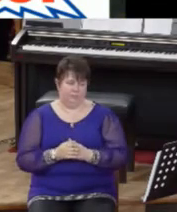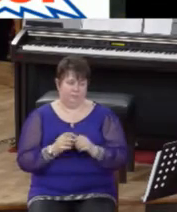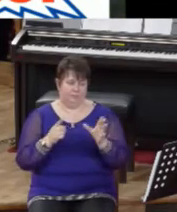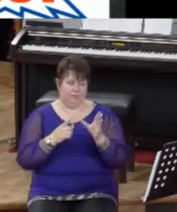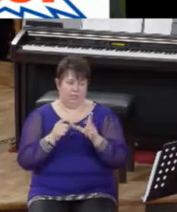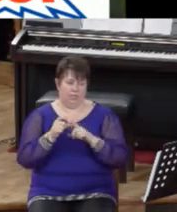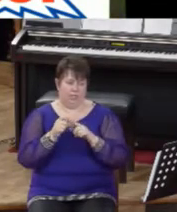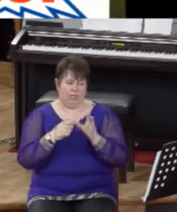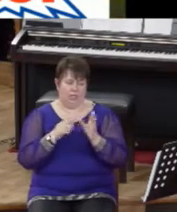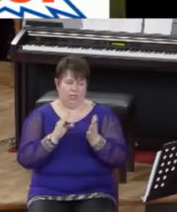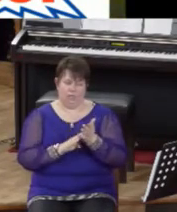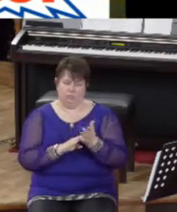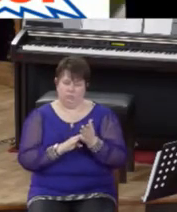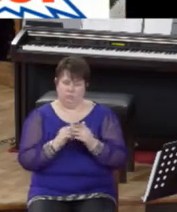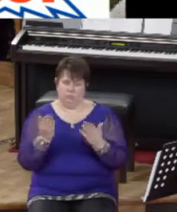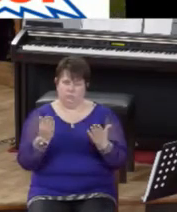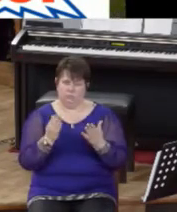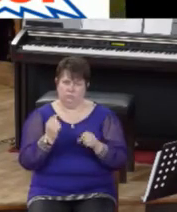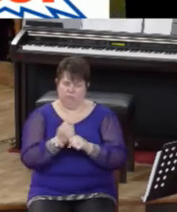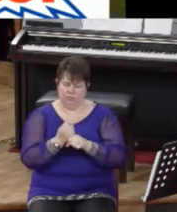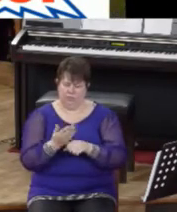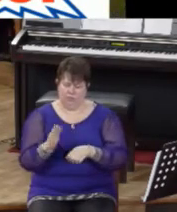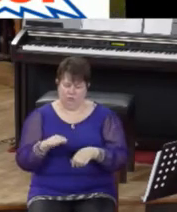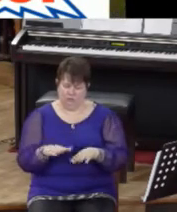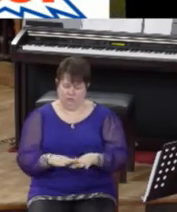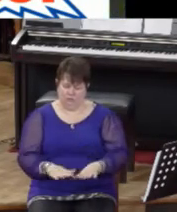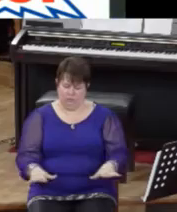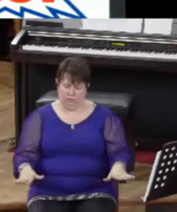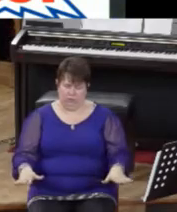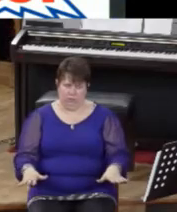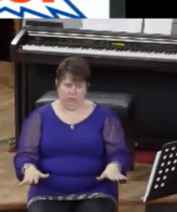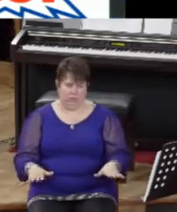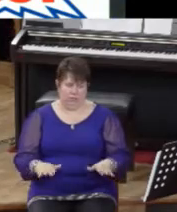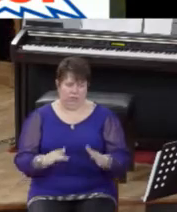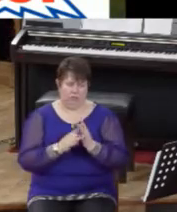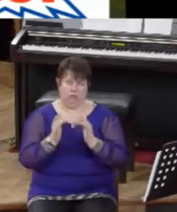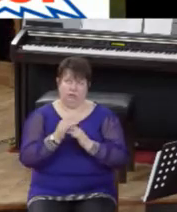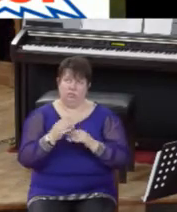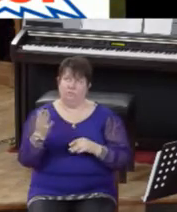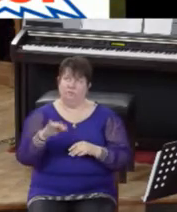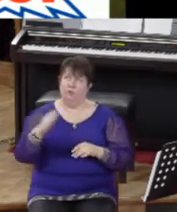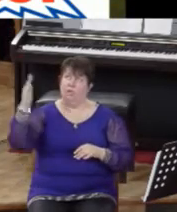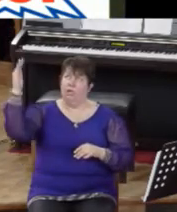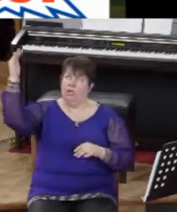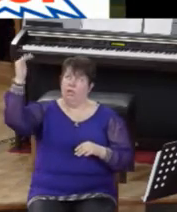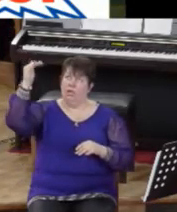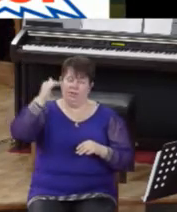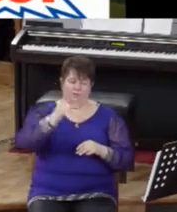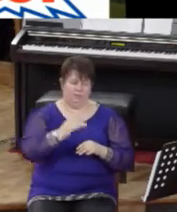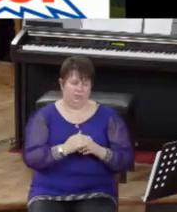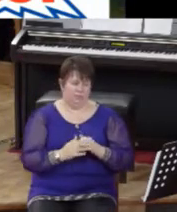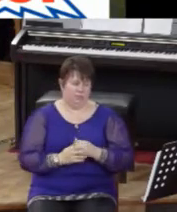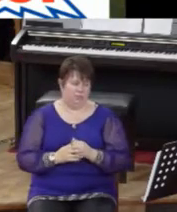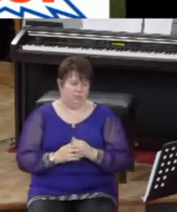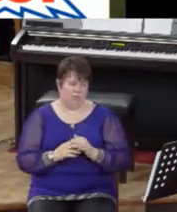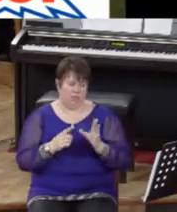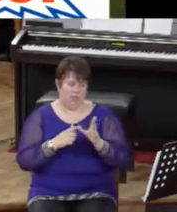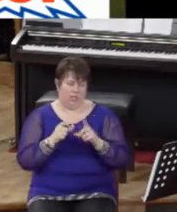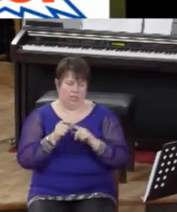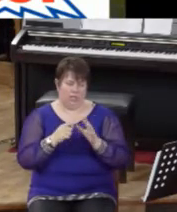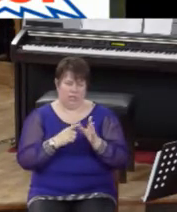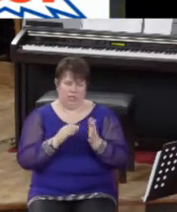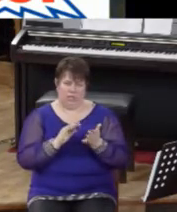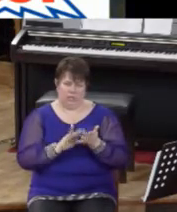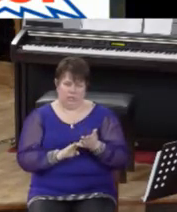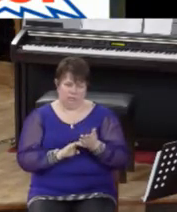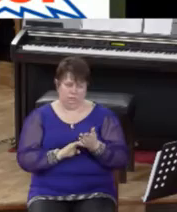Adam was the man who was made from the dust of the earth. Christ came down from heaven. Adam was selfish and disobedient.